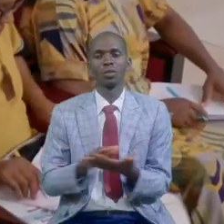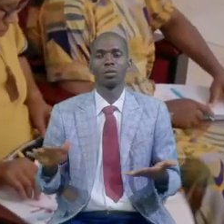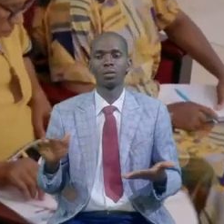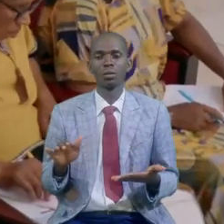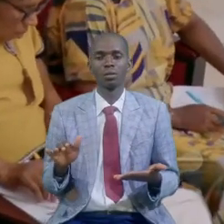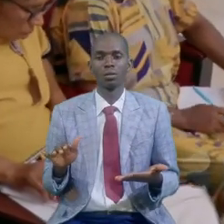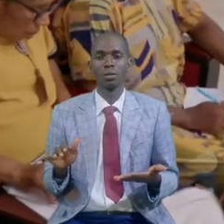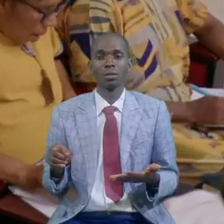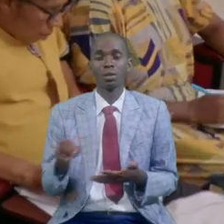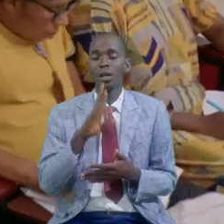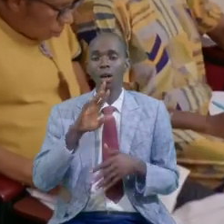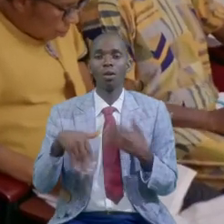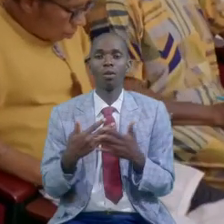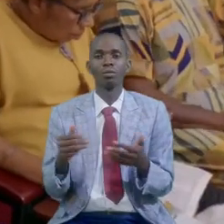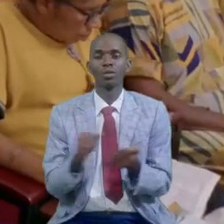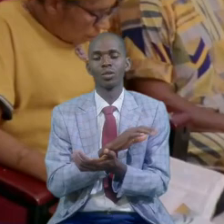they are gone.